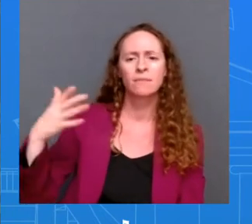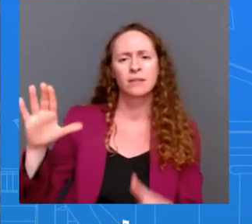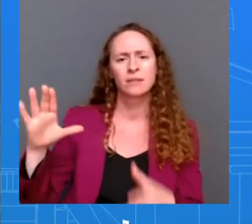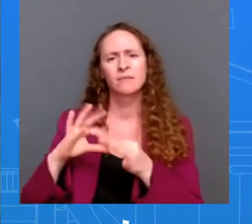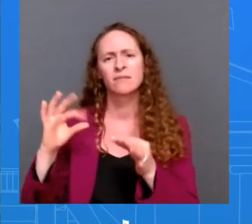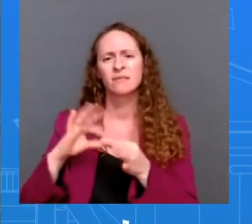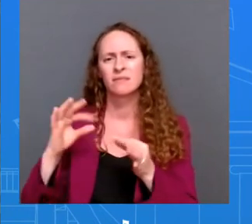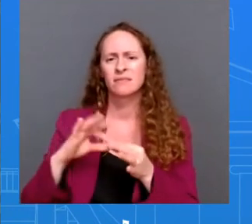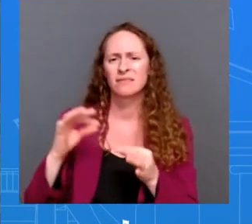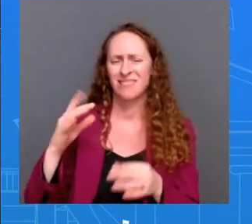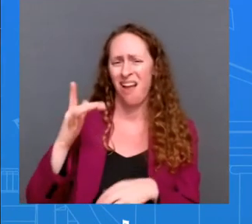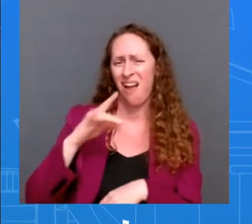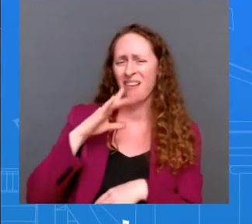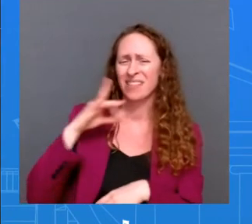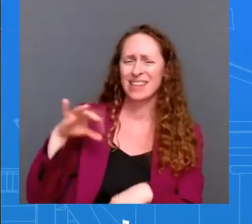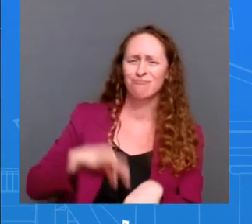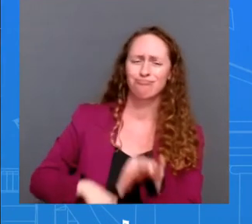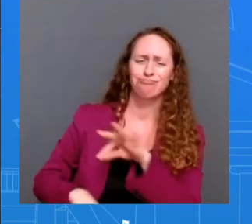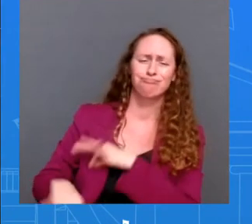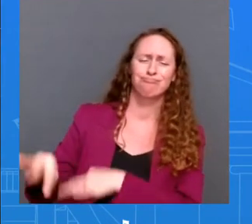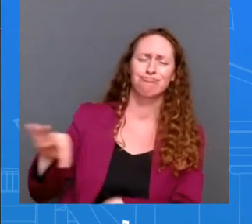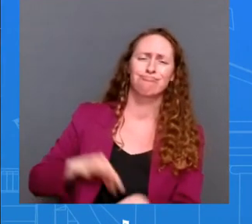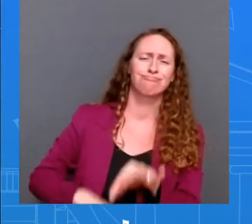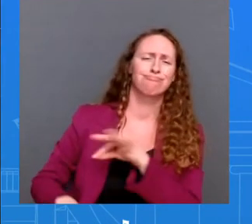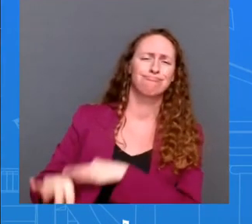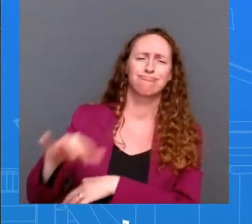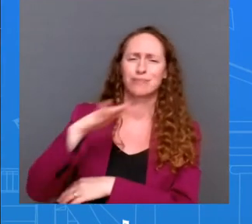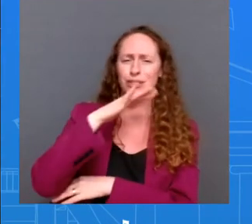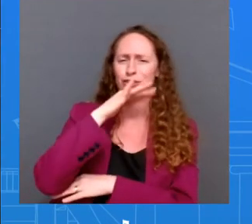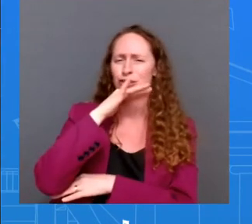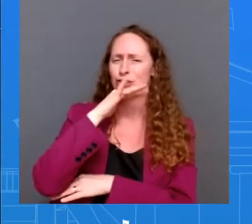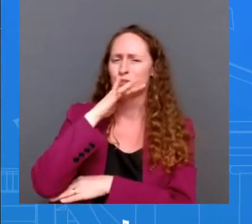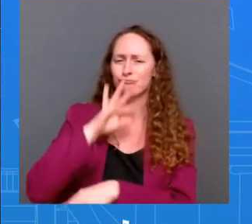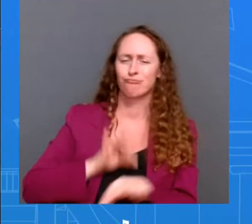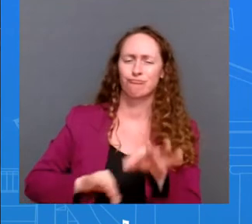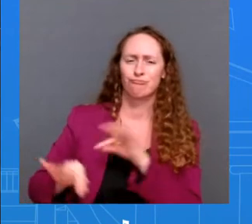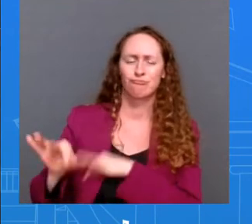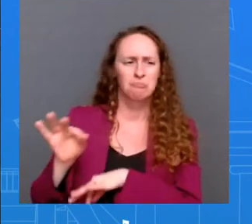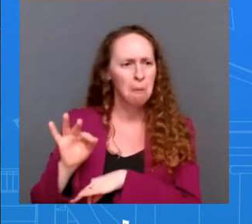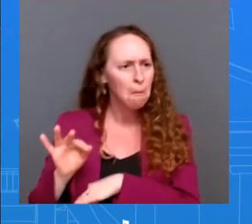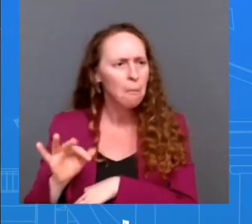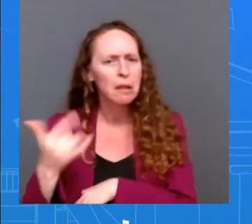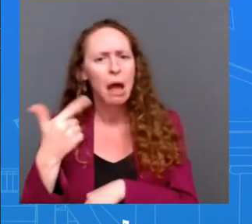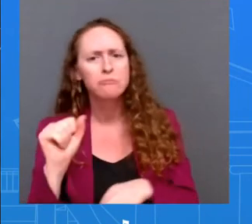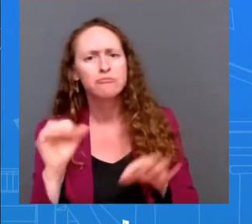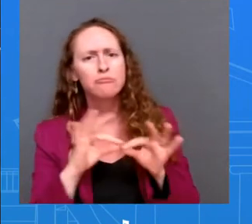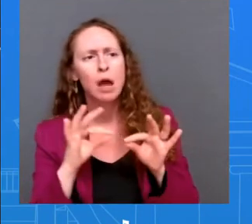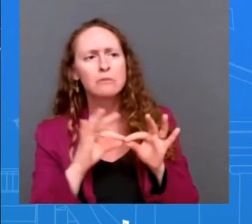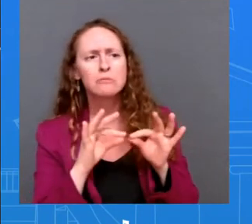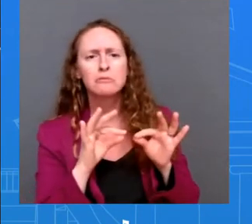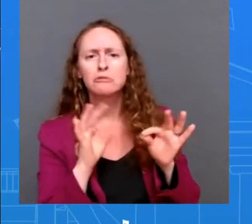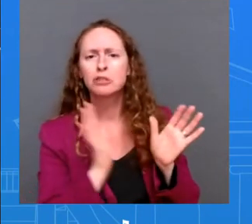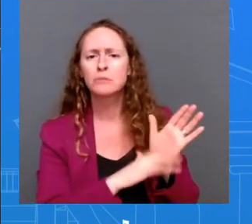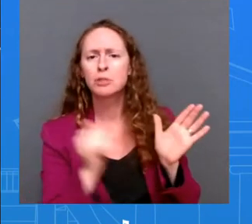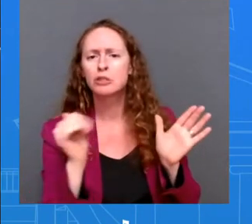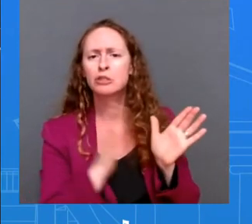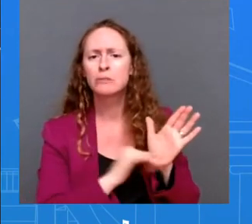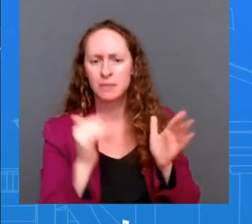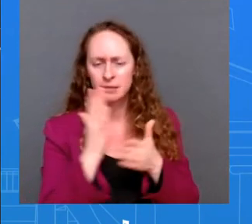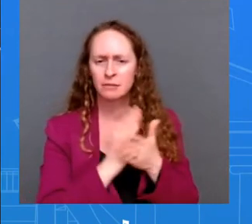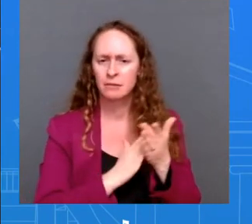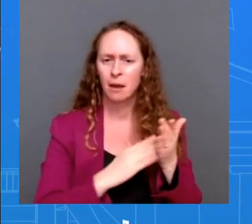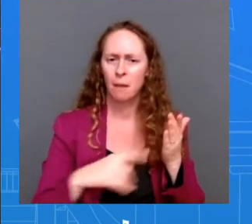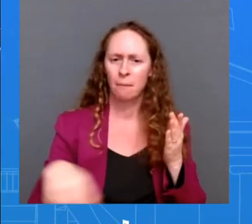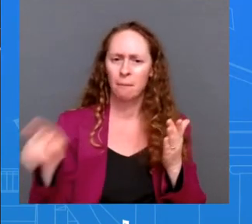same level of criticism from this administration. Is profit taking in that industry and a lack of investment in production still a